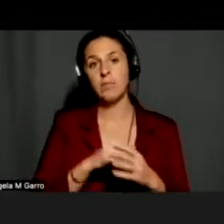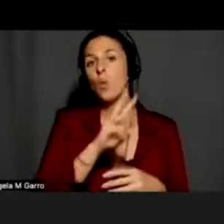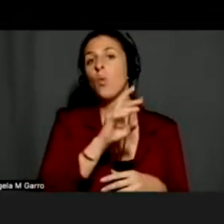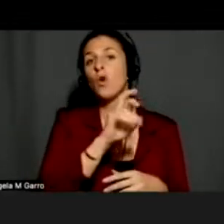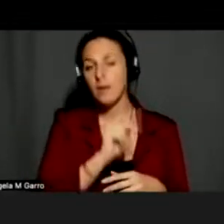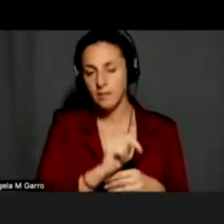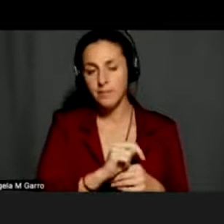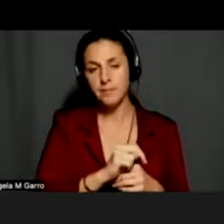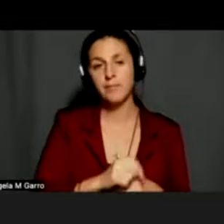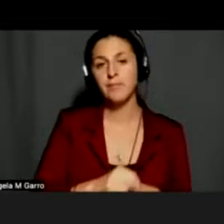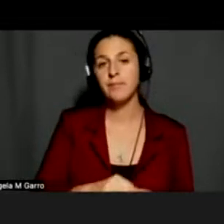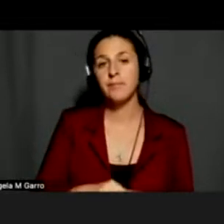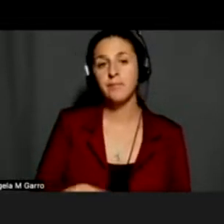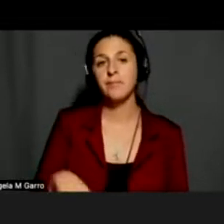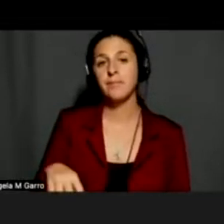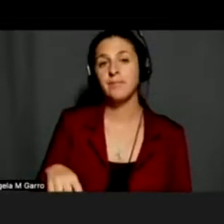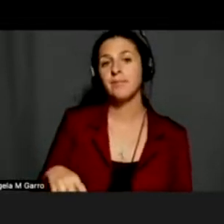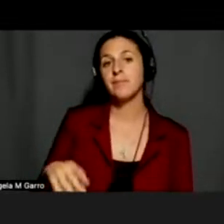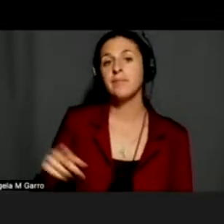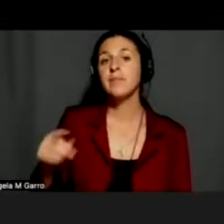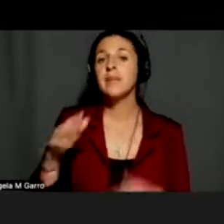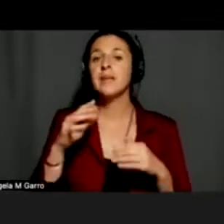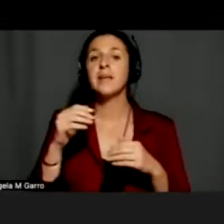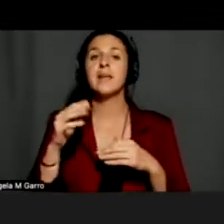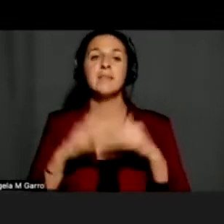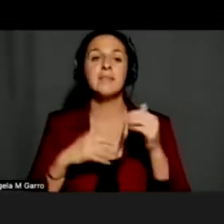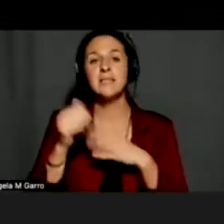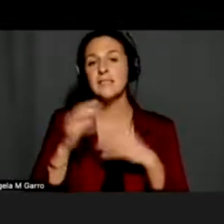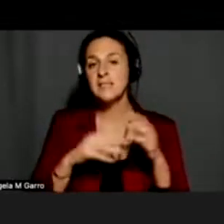Hey, San Mateo-Foster City School District Resolution number